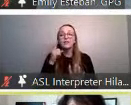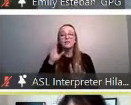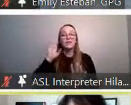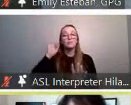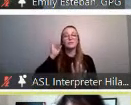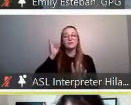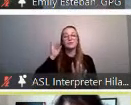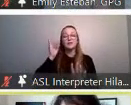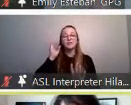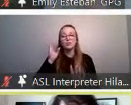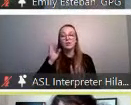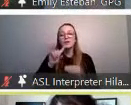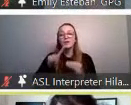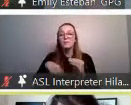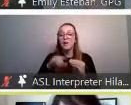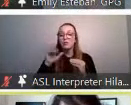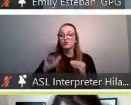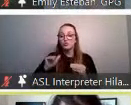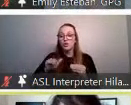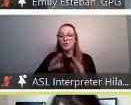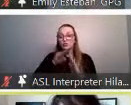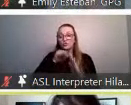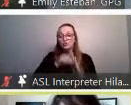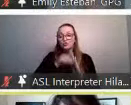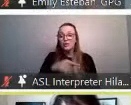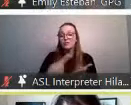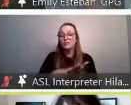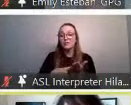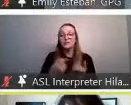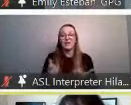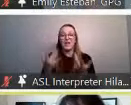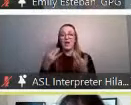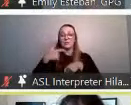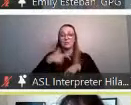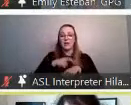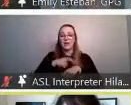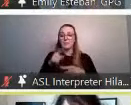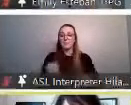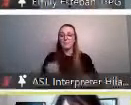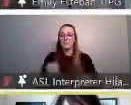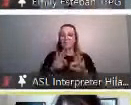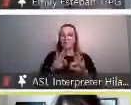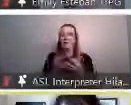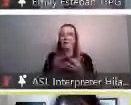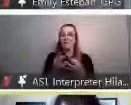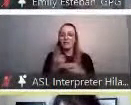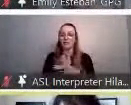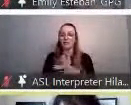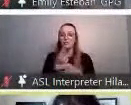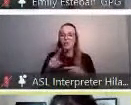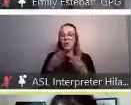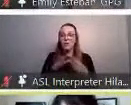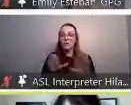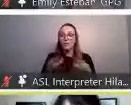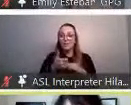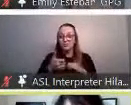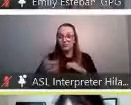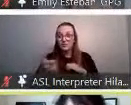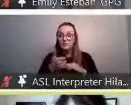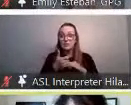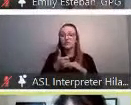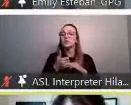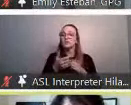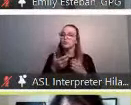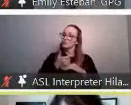Trend raised for us was how much time our families spending on public transportation, right? I think transportation